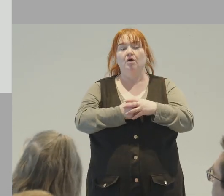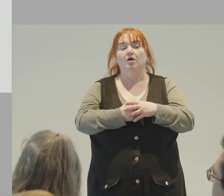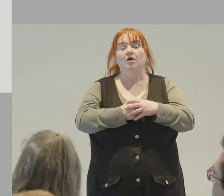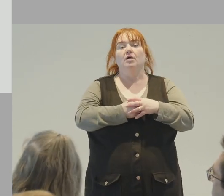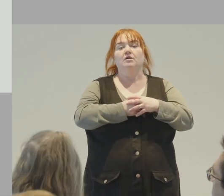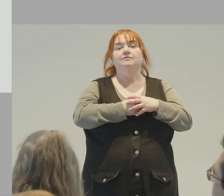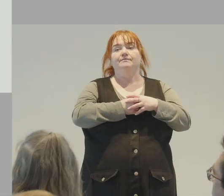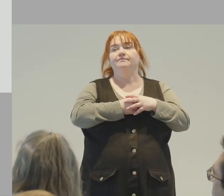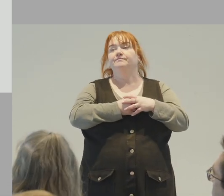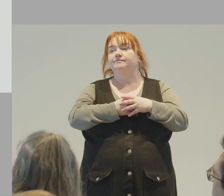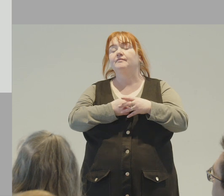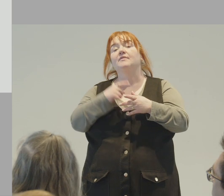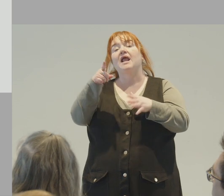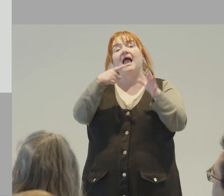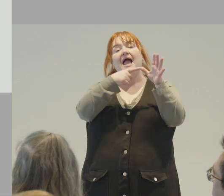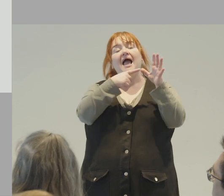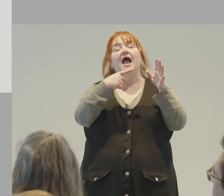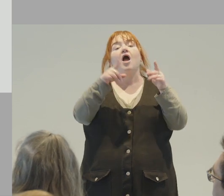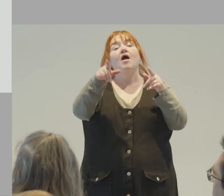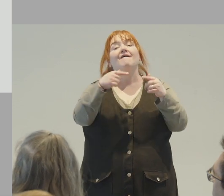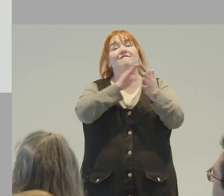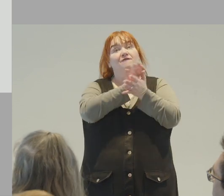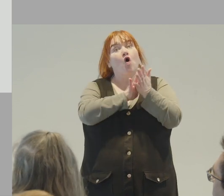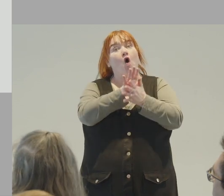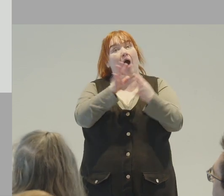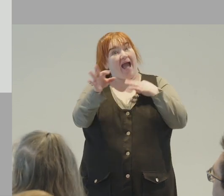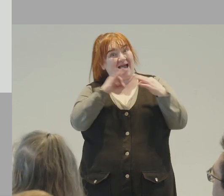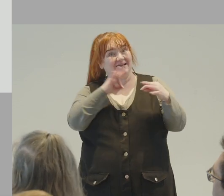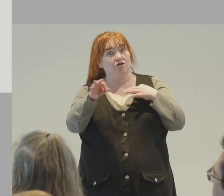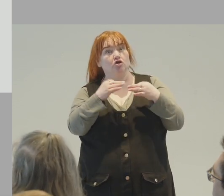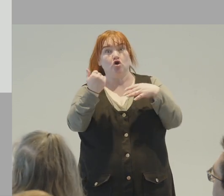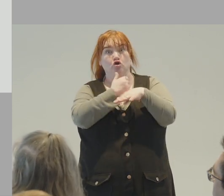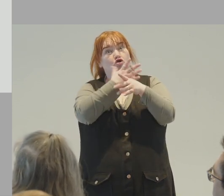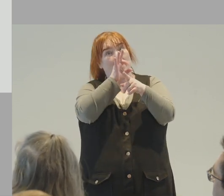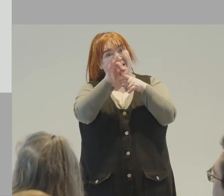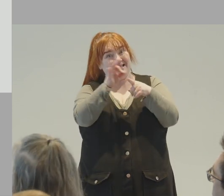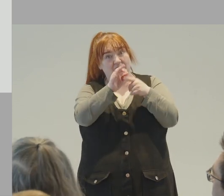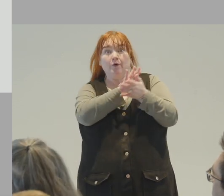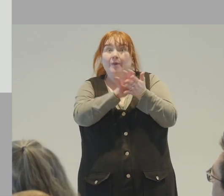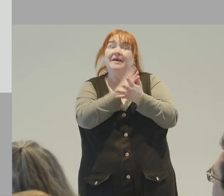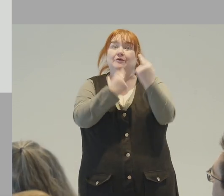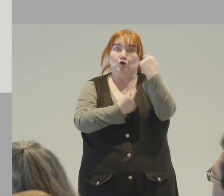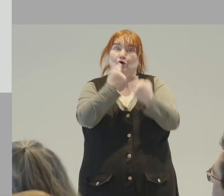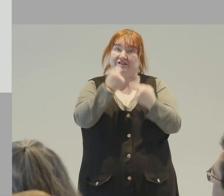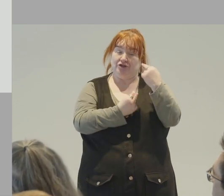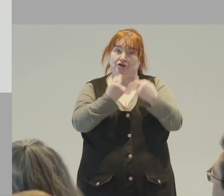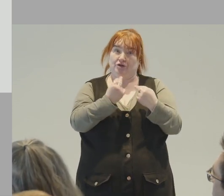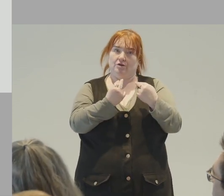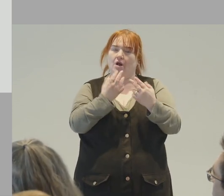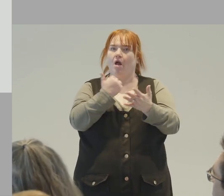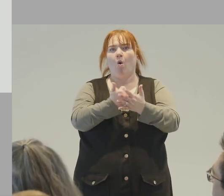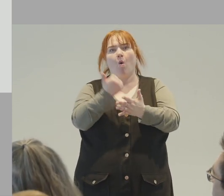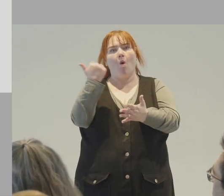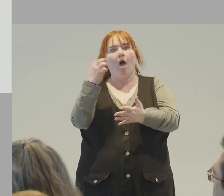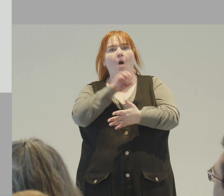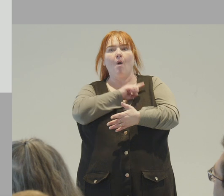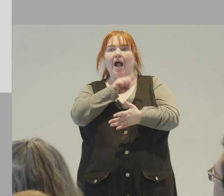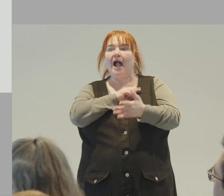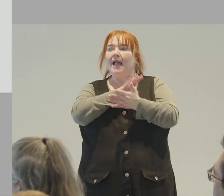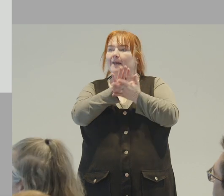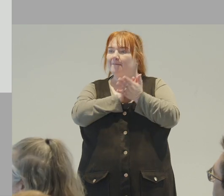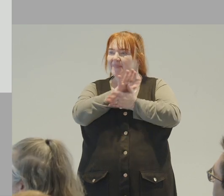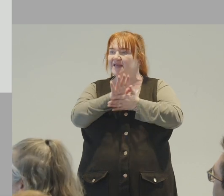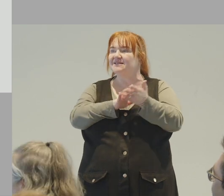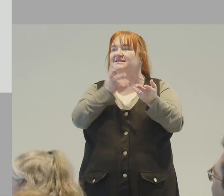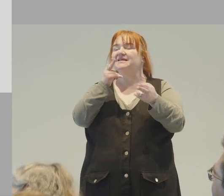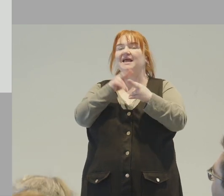interviews. Access Lowry says for an actor that means an audition, and that's brilliant because it means that if Charlene, going to keep using you,